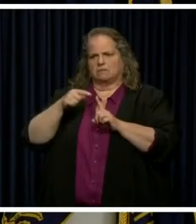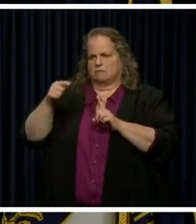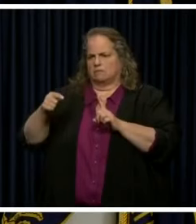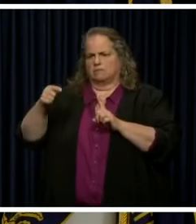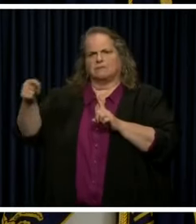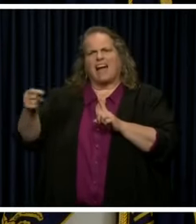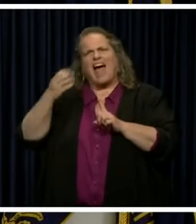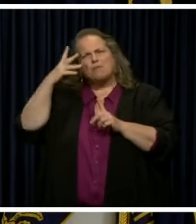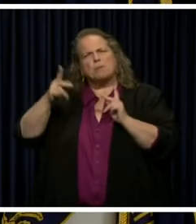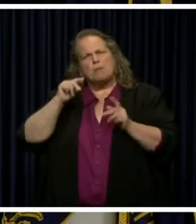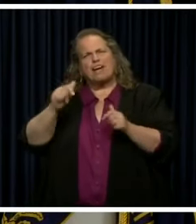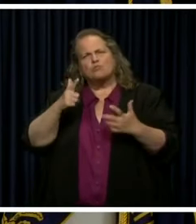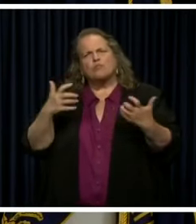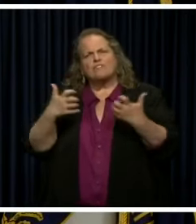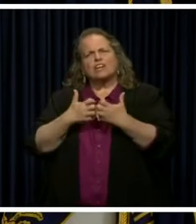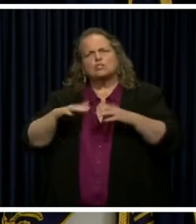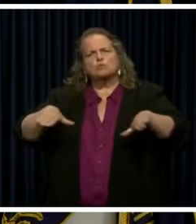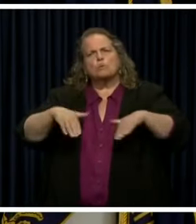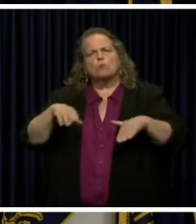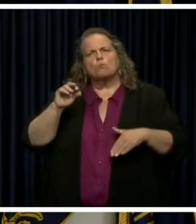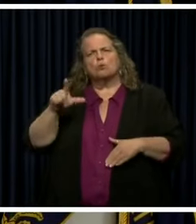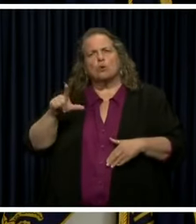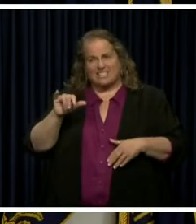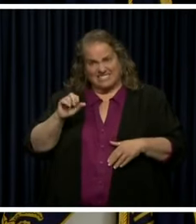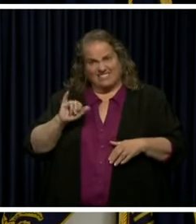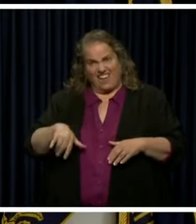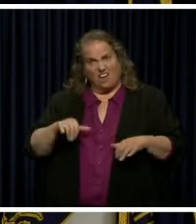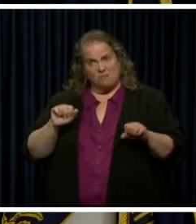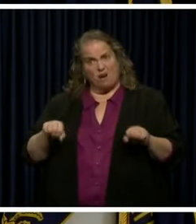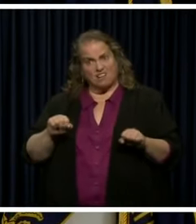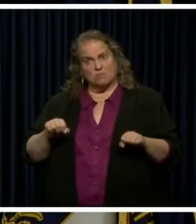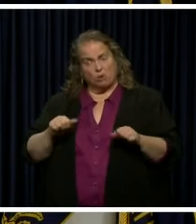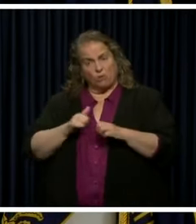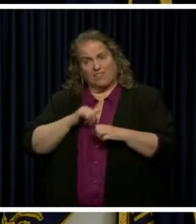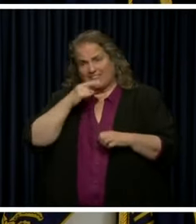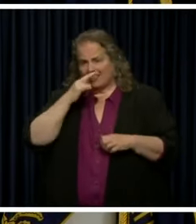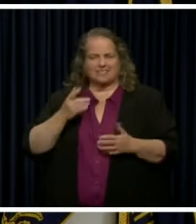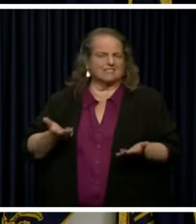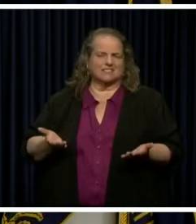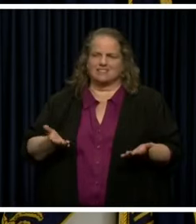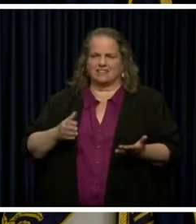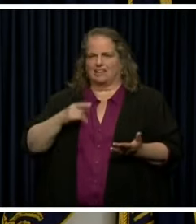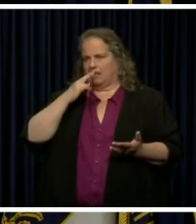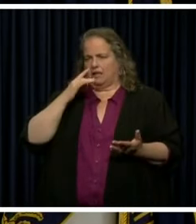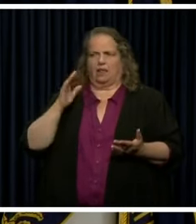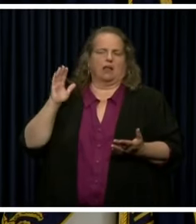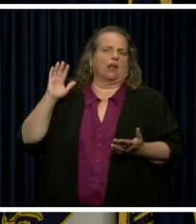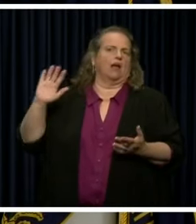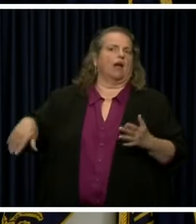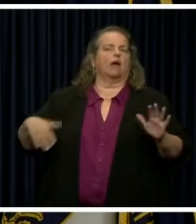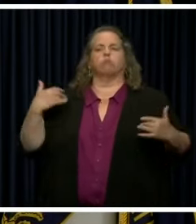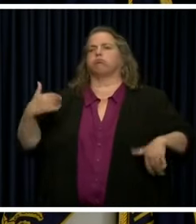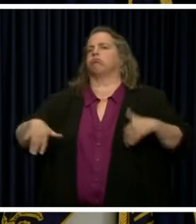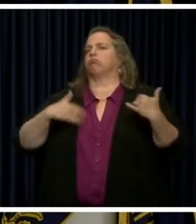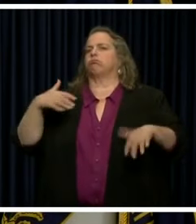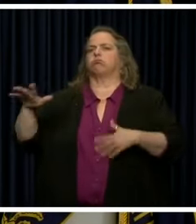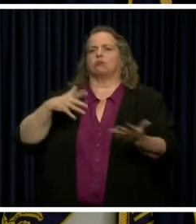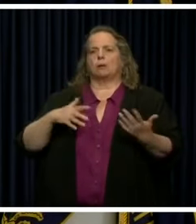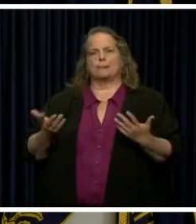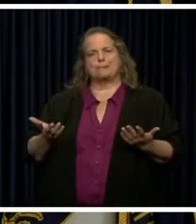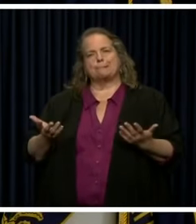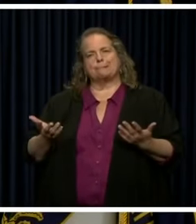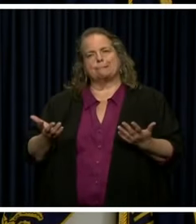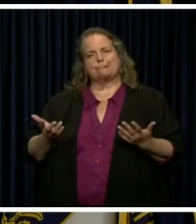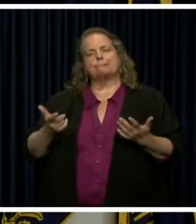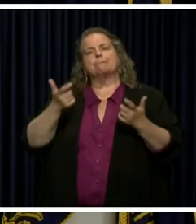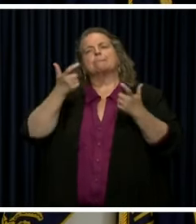can you fit in a pool like that? And is that possible with kids? So a big challenge. Again,